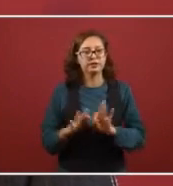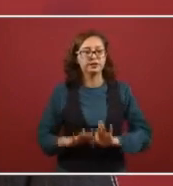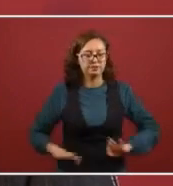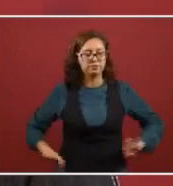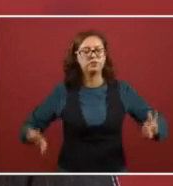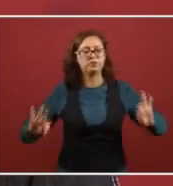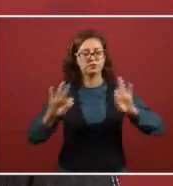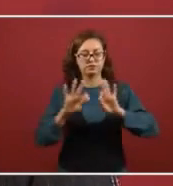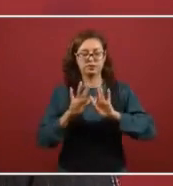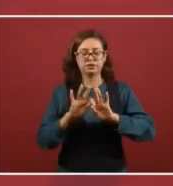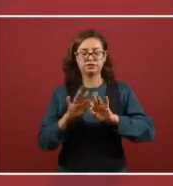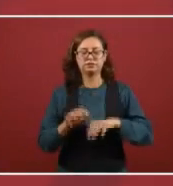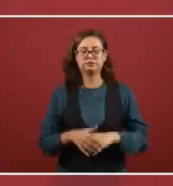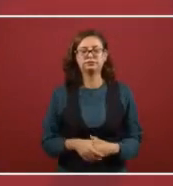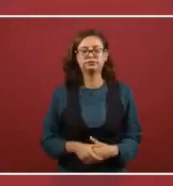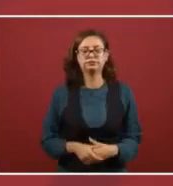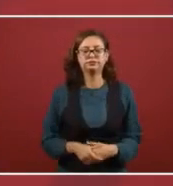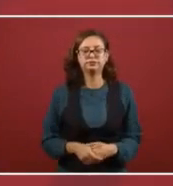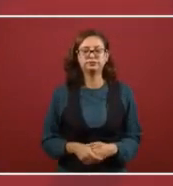which I believe is important.